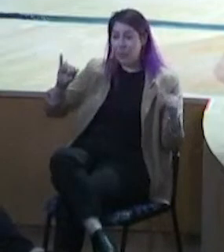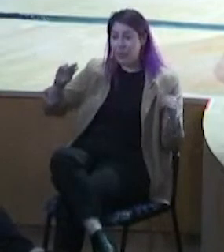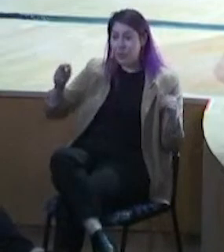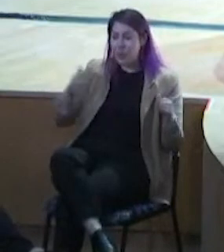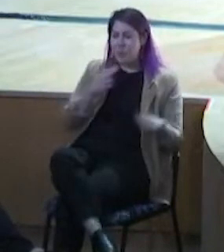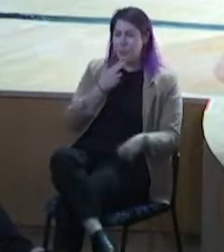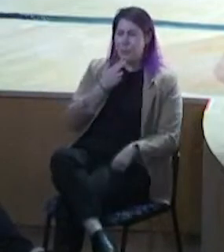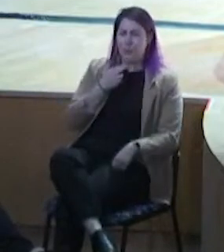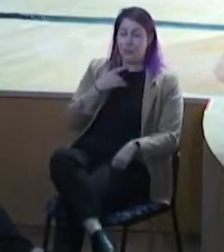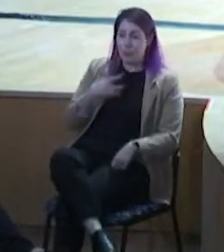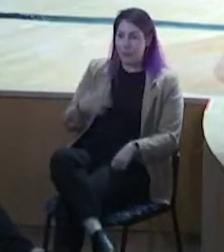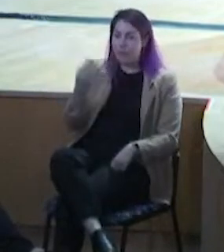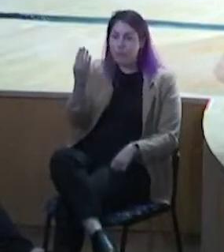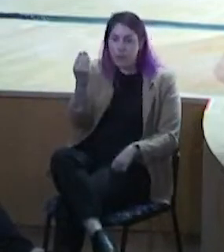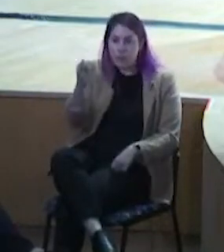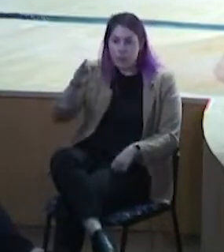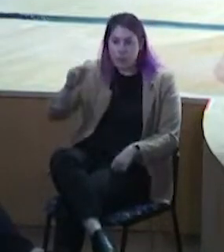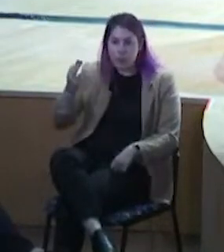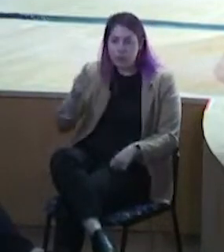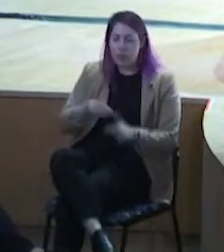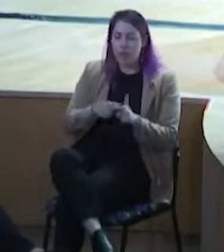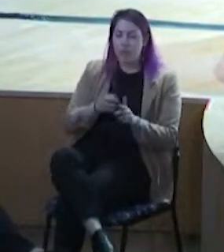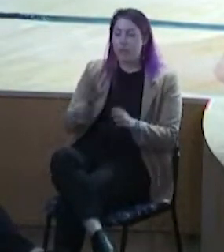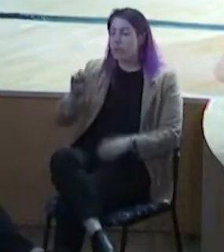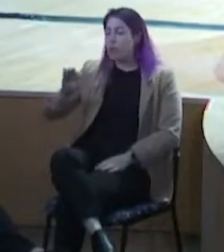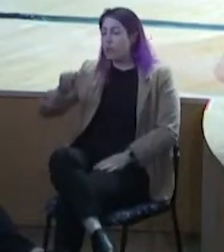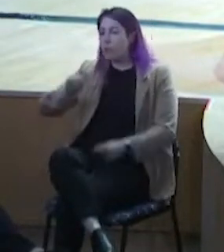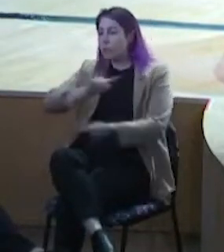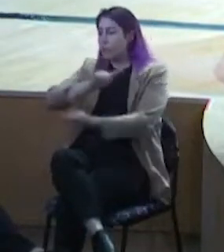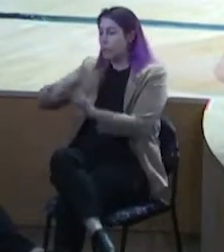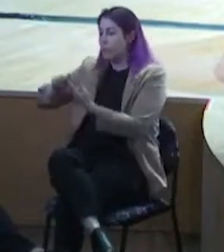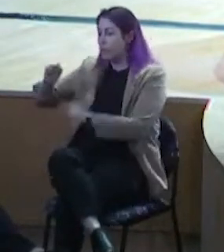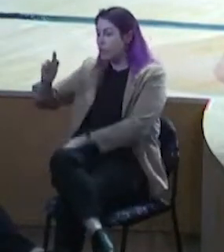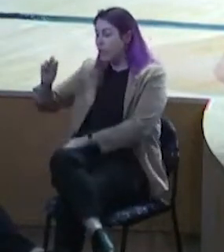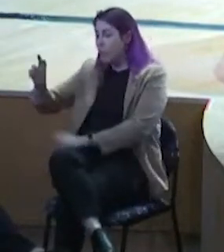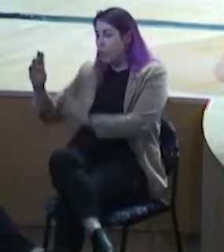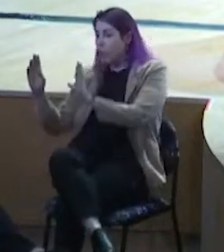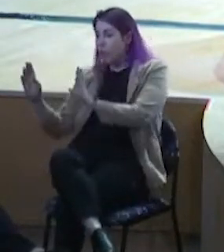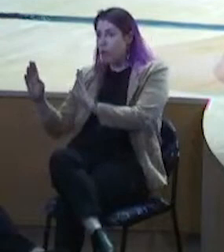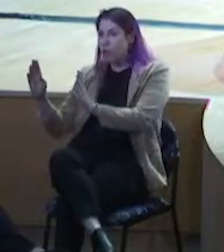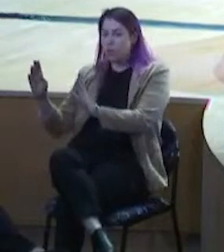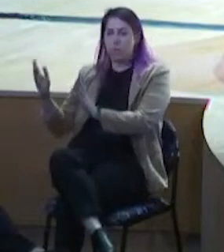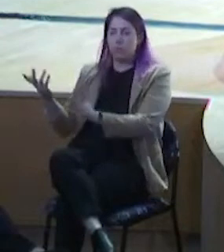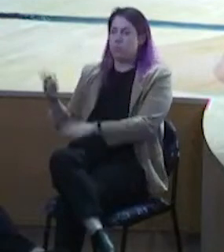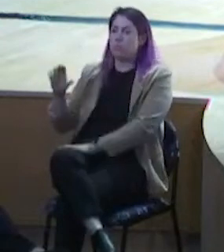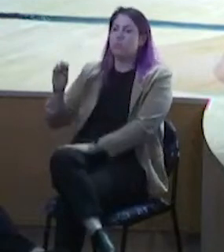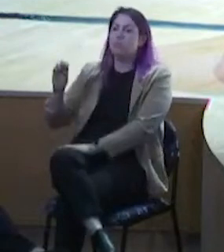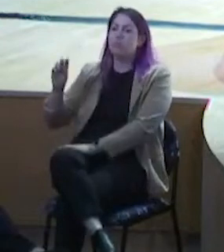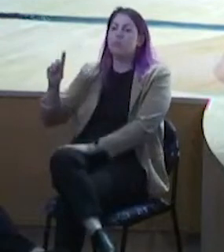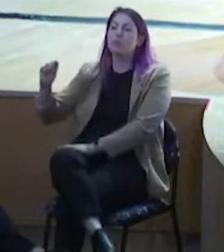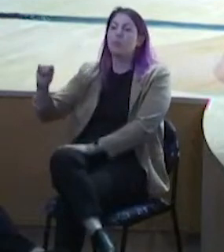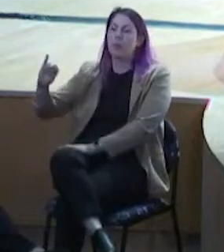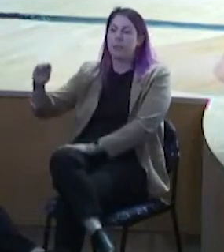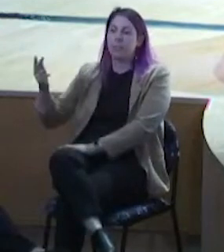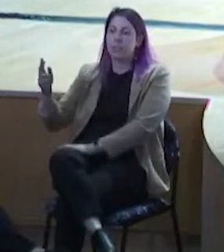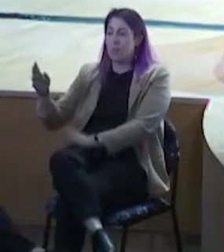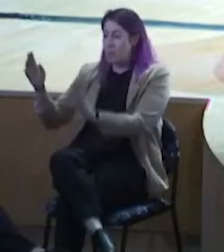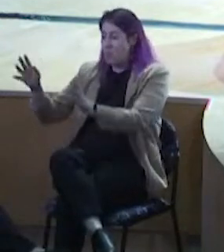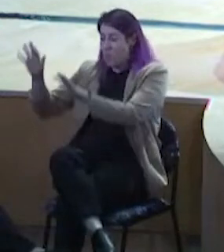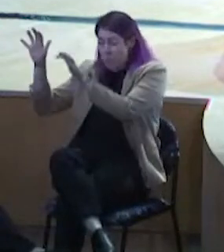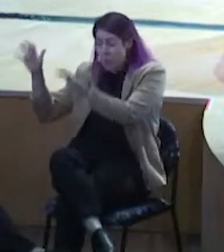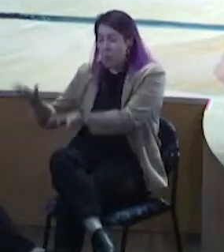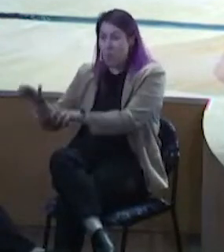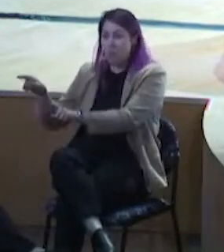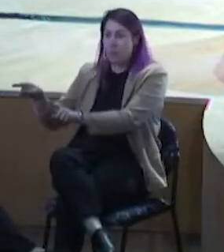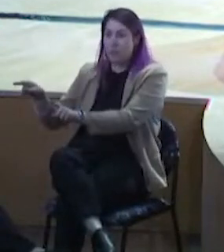And then from, you know, October to November, we had a solid like 20 inches, you know, and